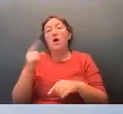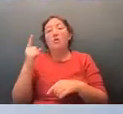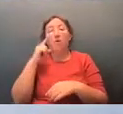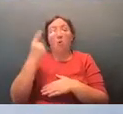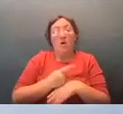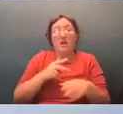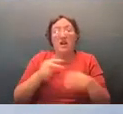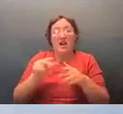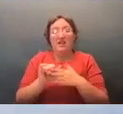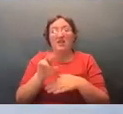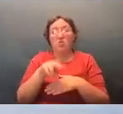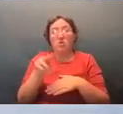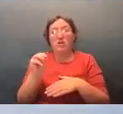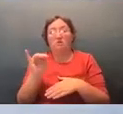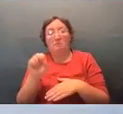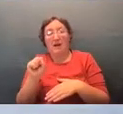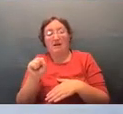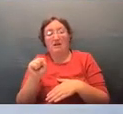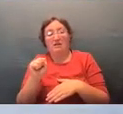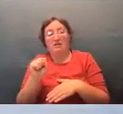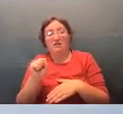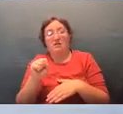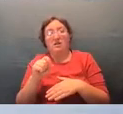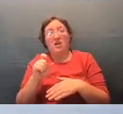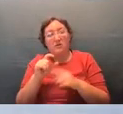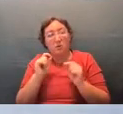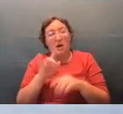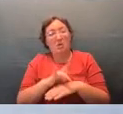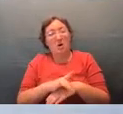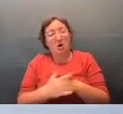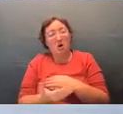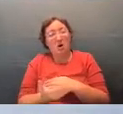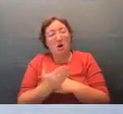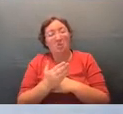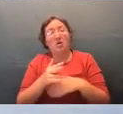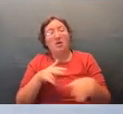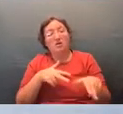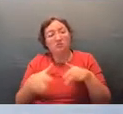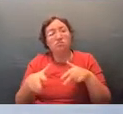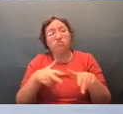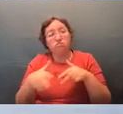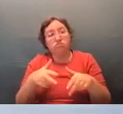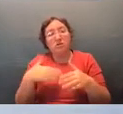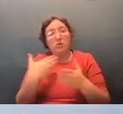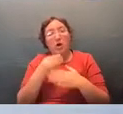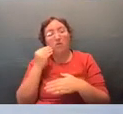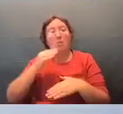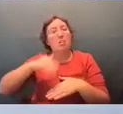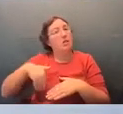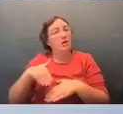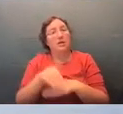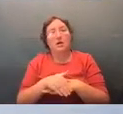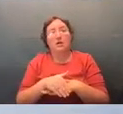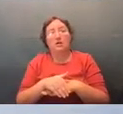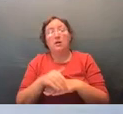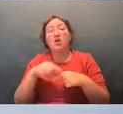will be 22 miles. So you'll need to get up super early and be prepared to come home super late. If it's in the middle